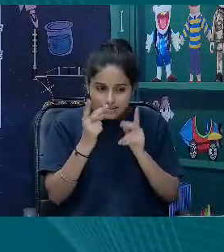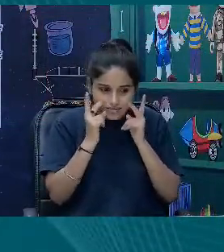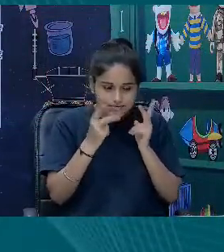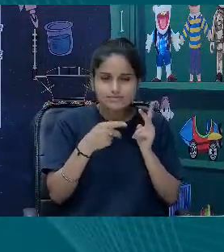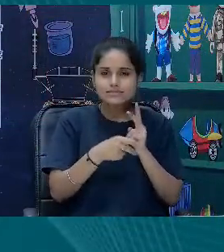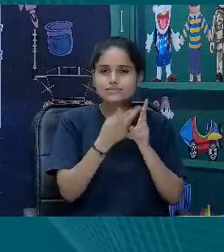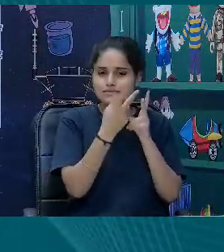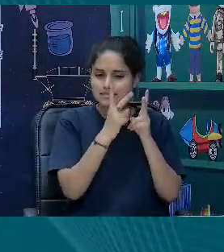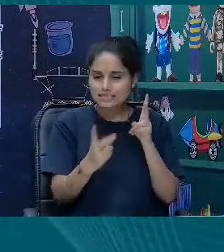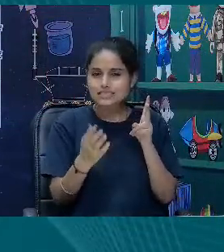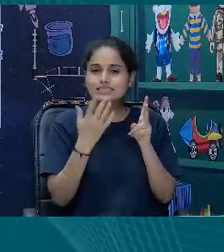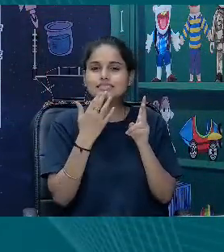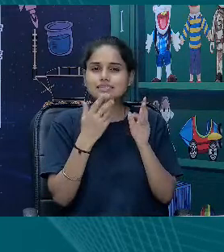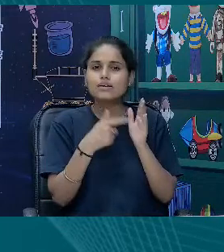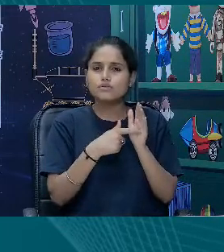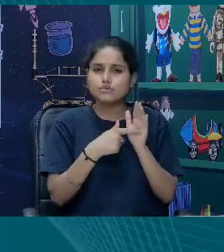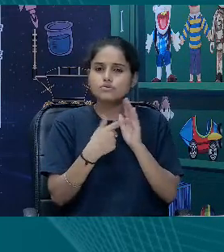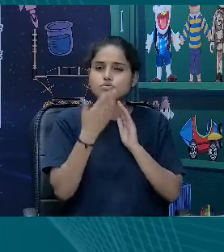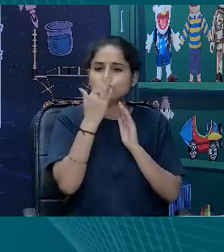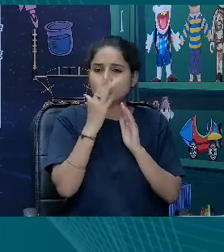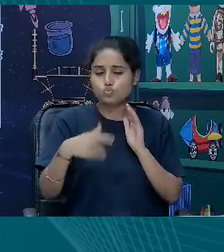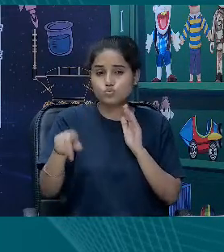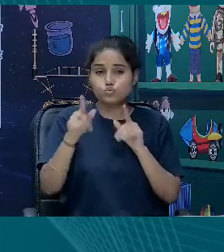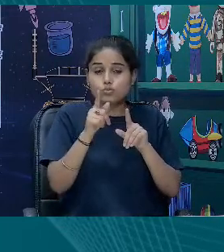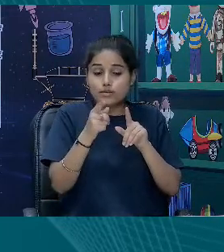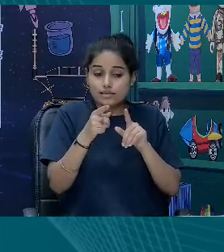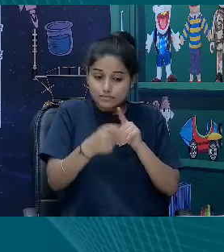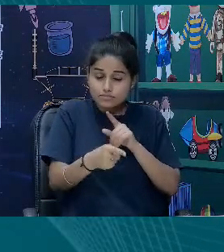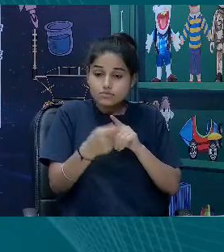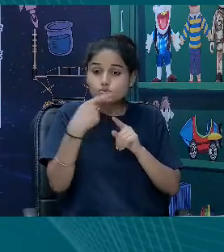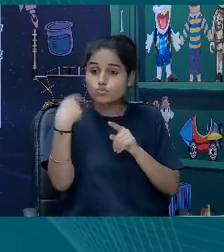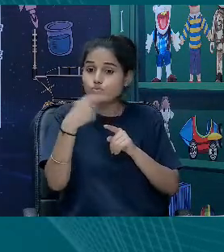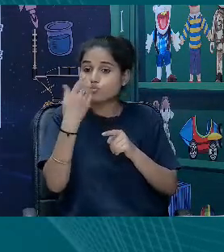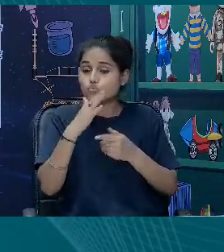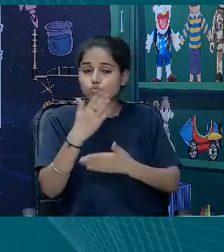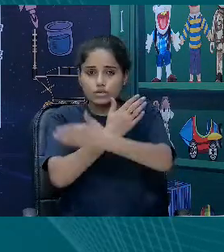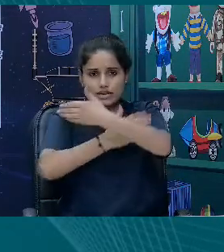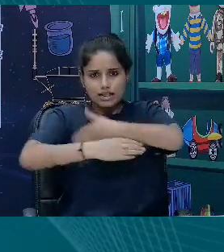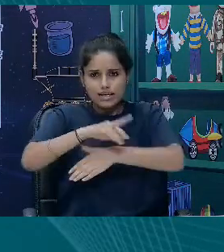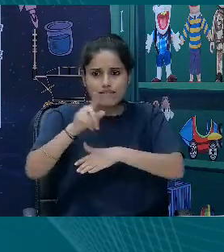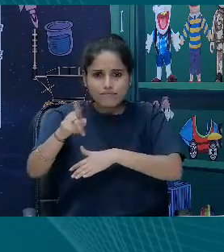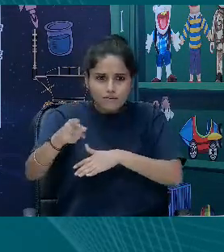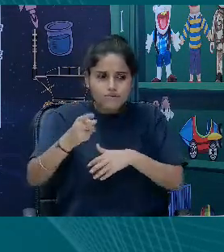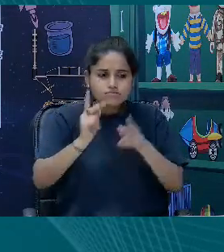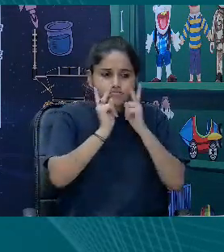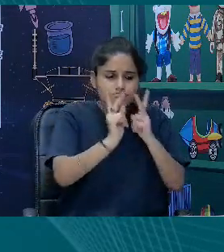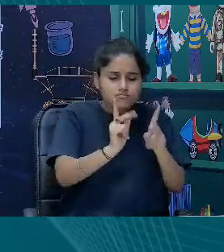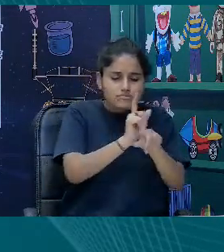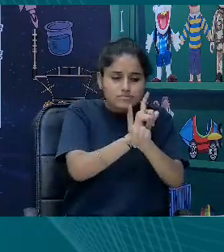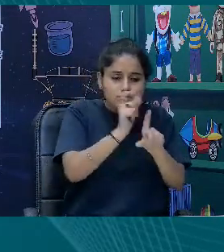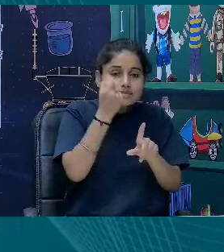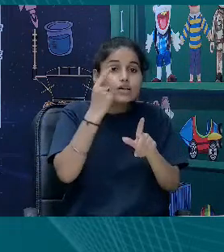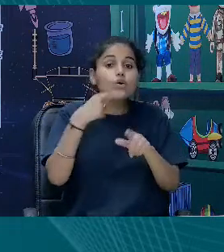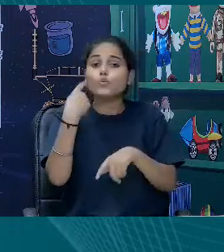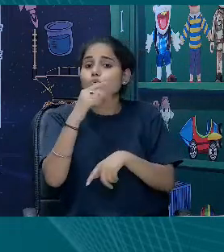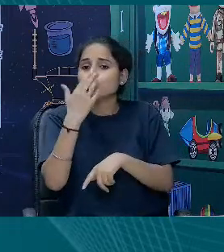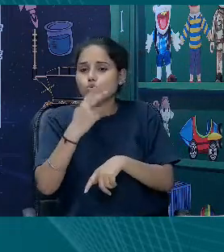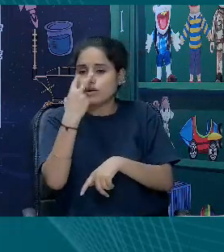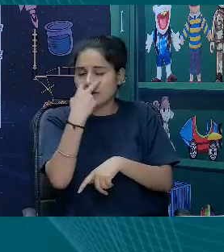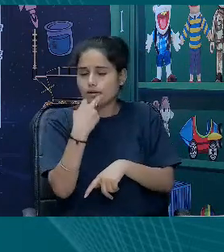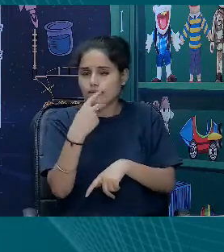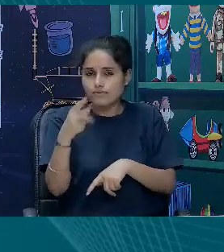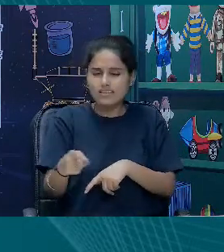there, colors are there. So these can be used with specific learning disability students and then visually impaired also, because you can see that